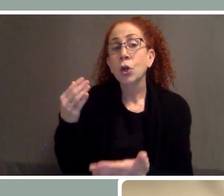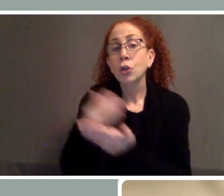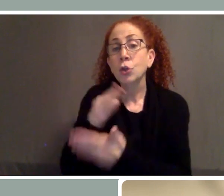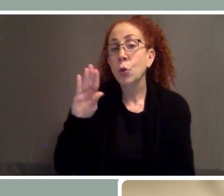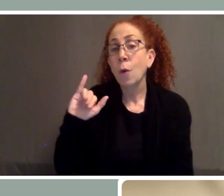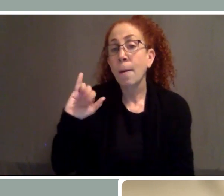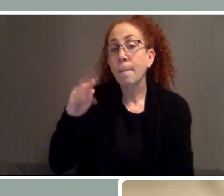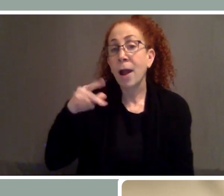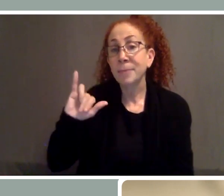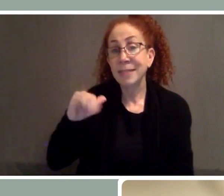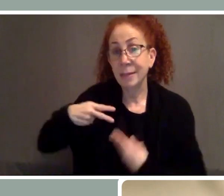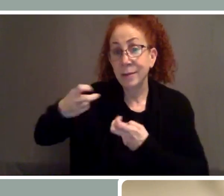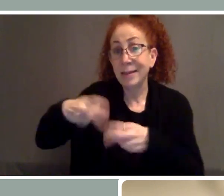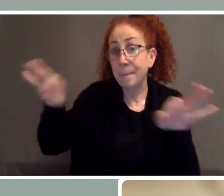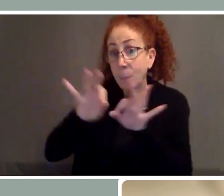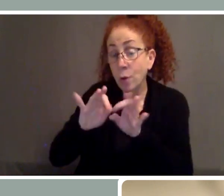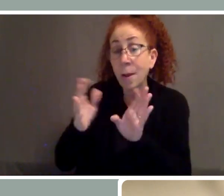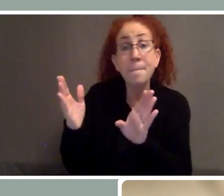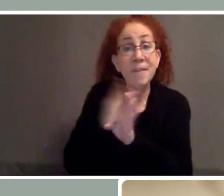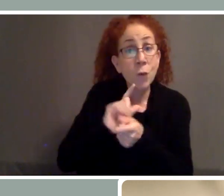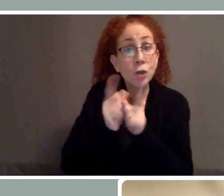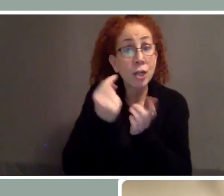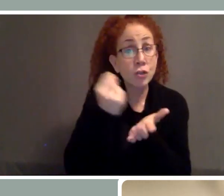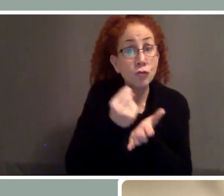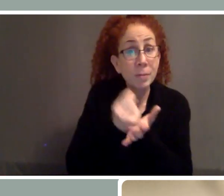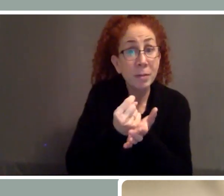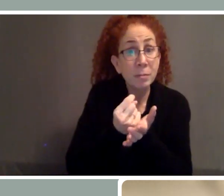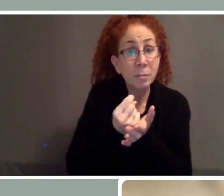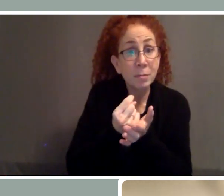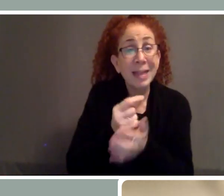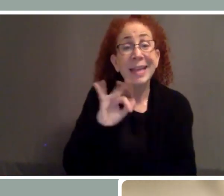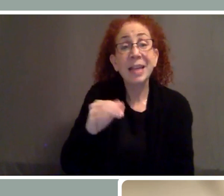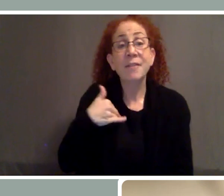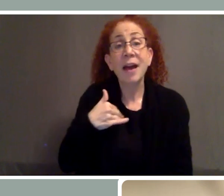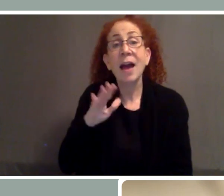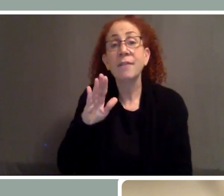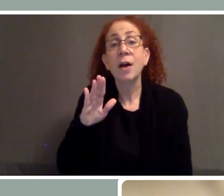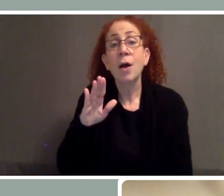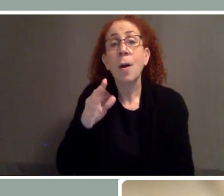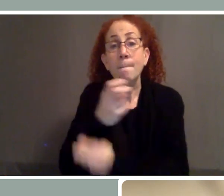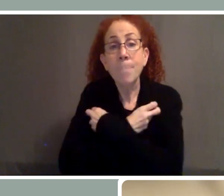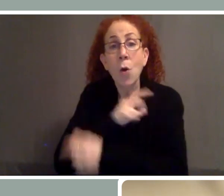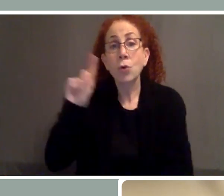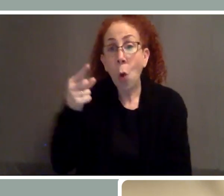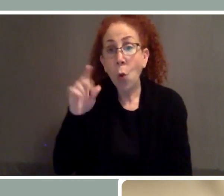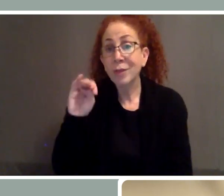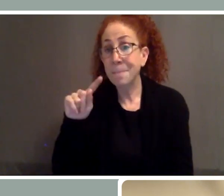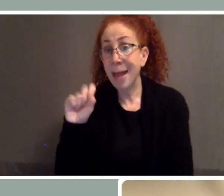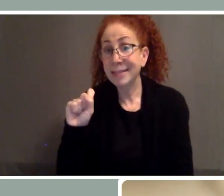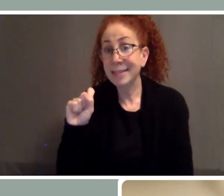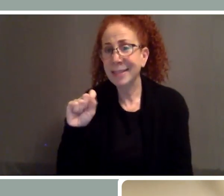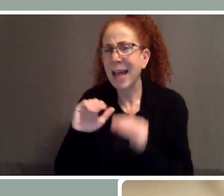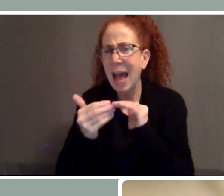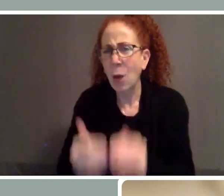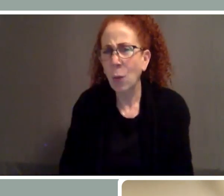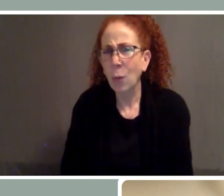changing treatments? And how can that be done if you have bone-only mets? Okay, so again, another